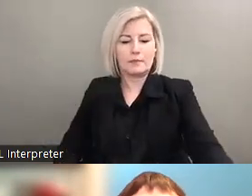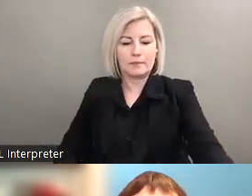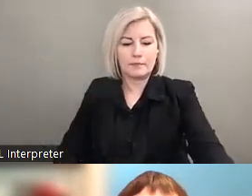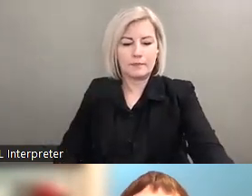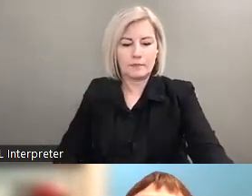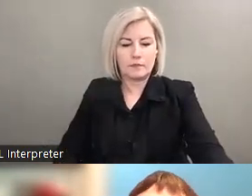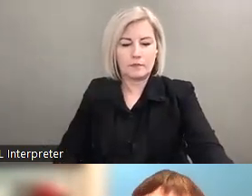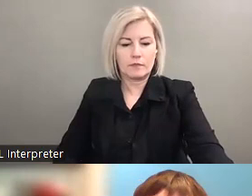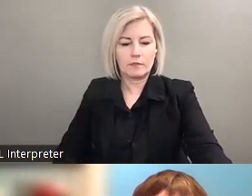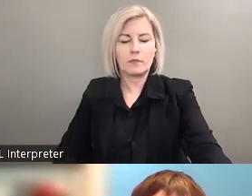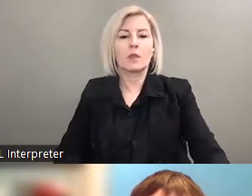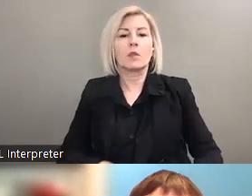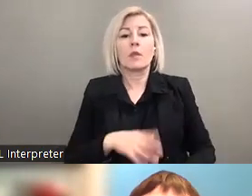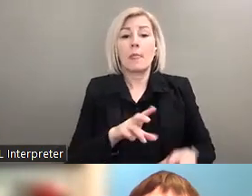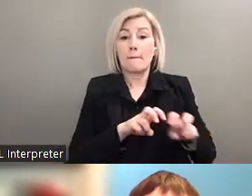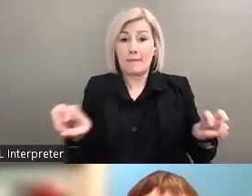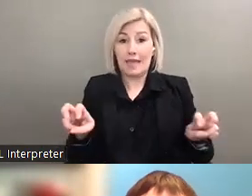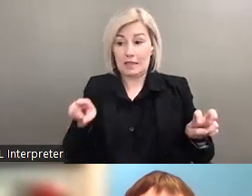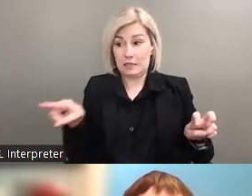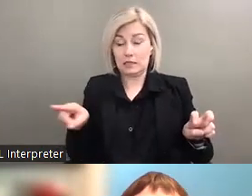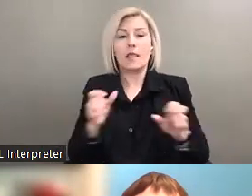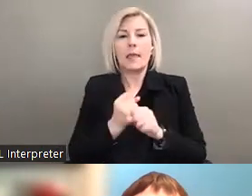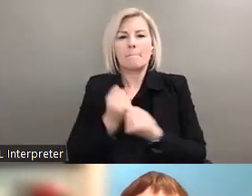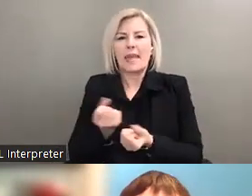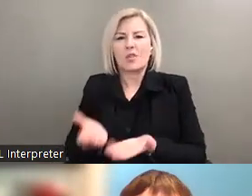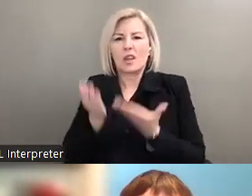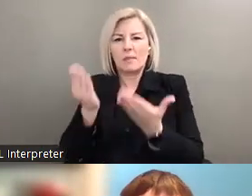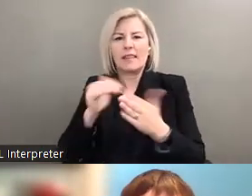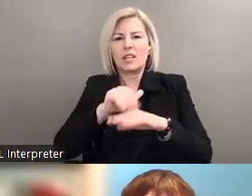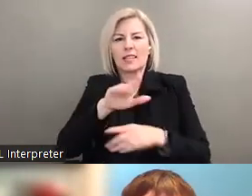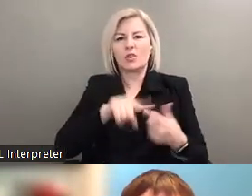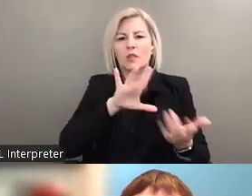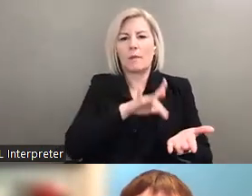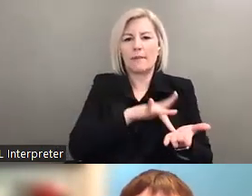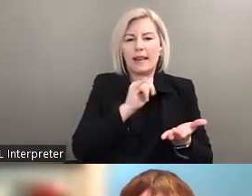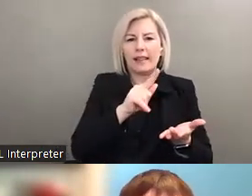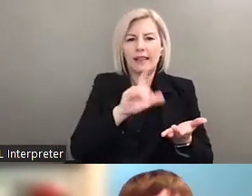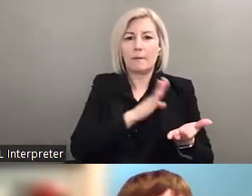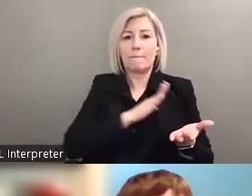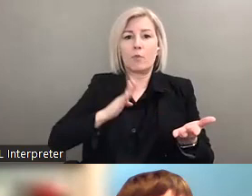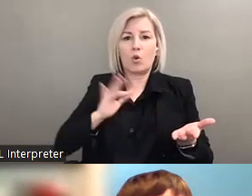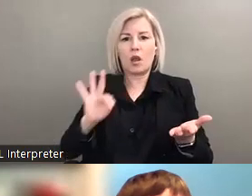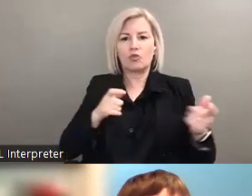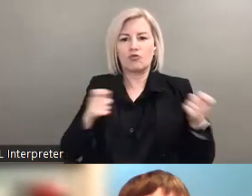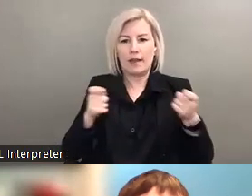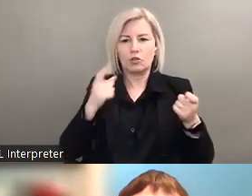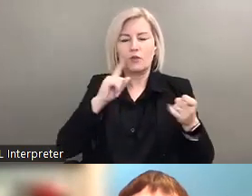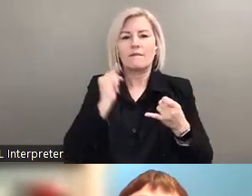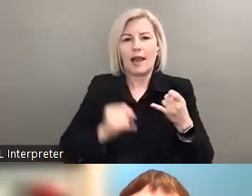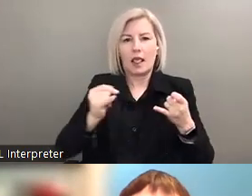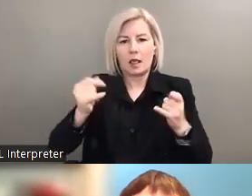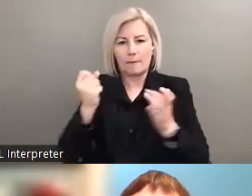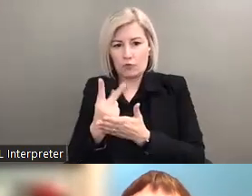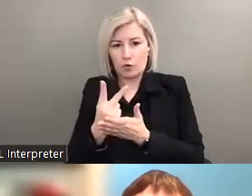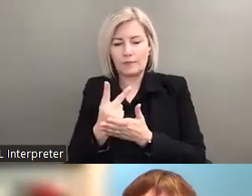The panelists make recommendations that are sent to the MidAtlantic Arts Board of Directors for final approval. And